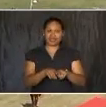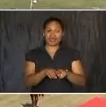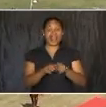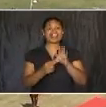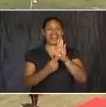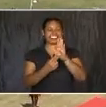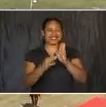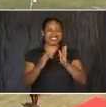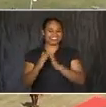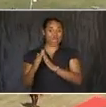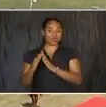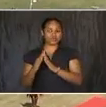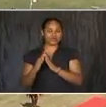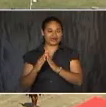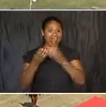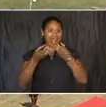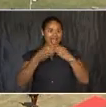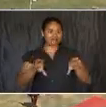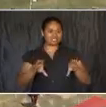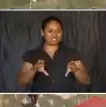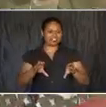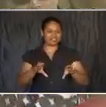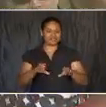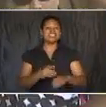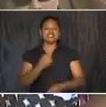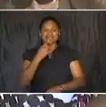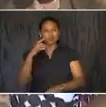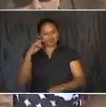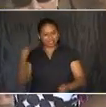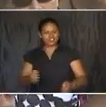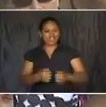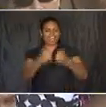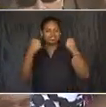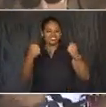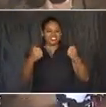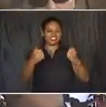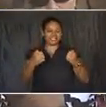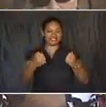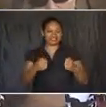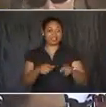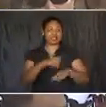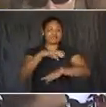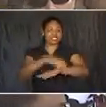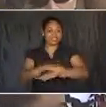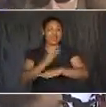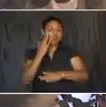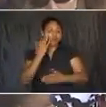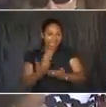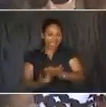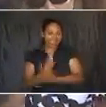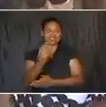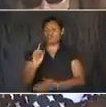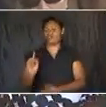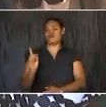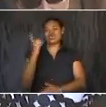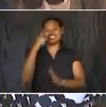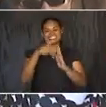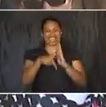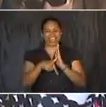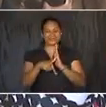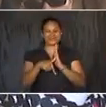Council, but they will be challenged by the police. It's a traditional thing, especially when you are entering for the first time